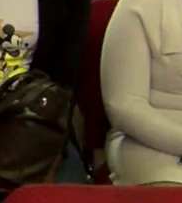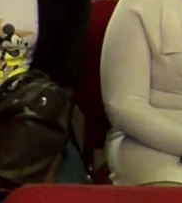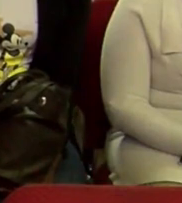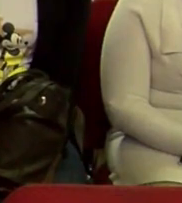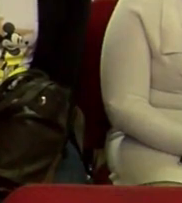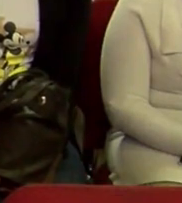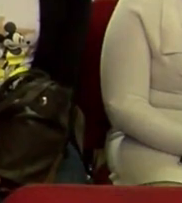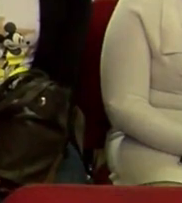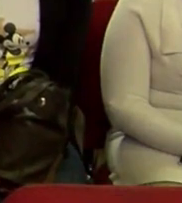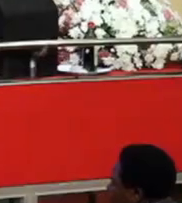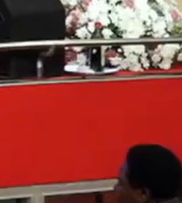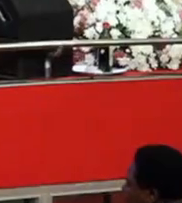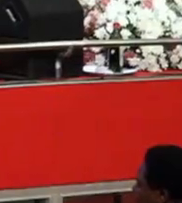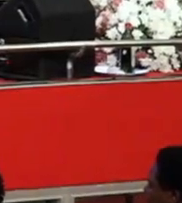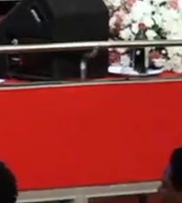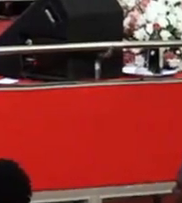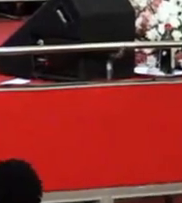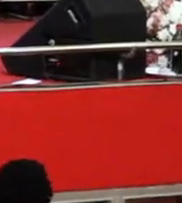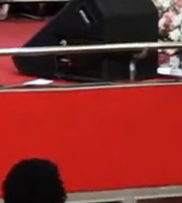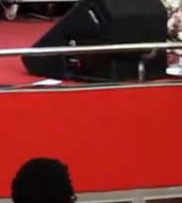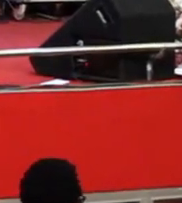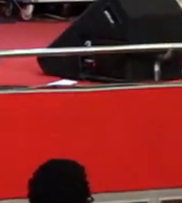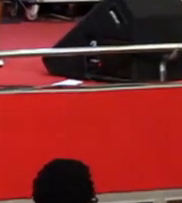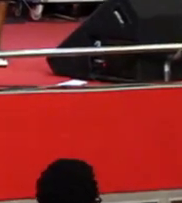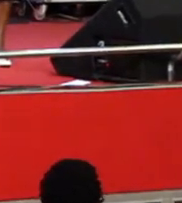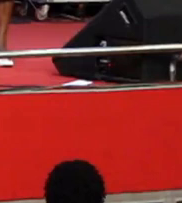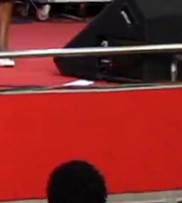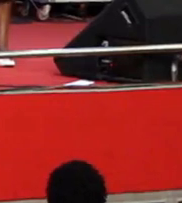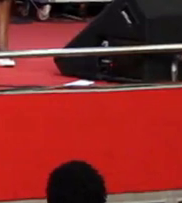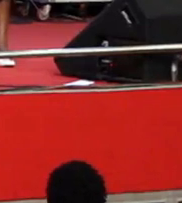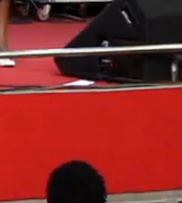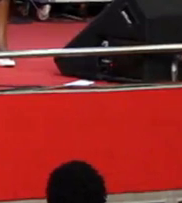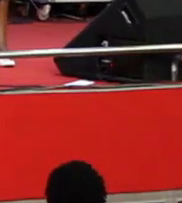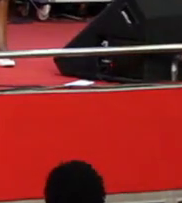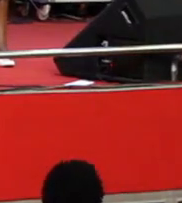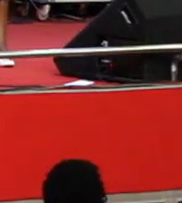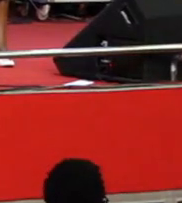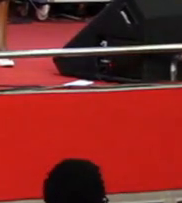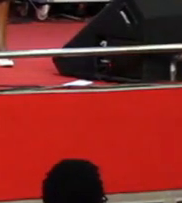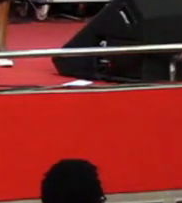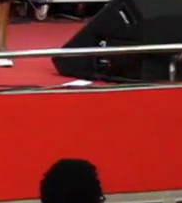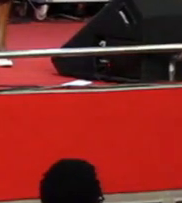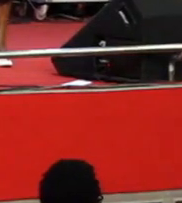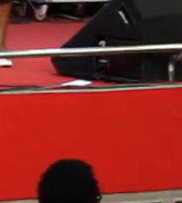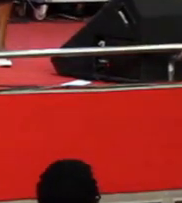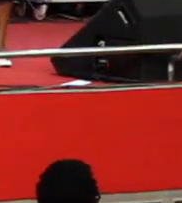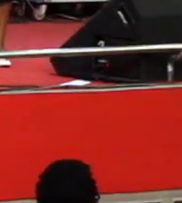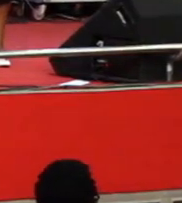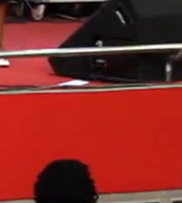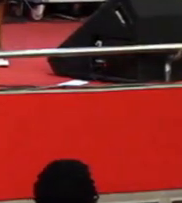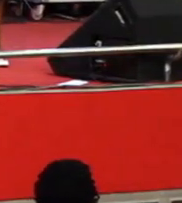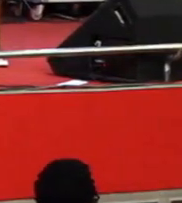now. Say, so use your voice. Say, speak to your life. Say, over